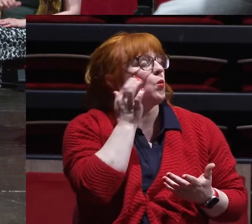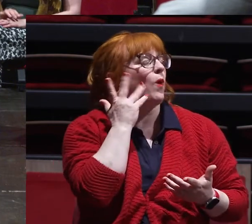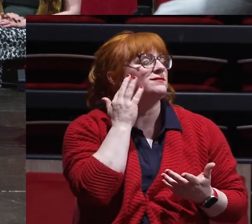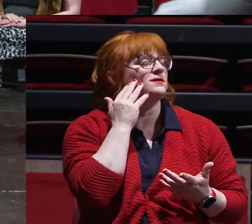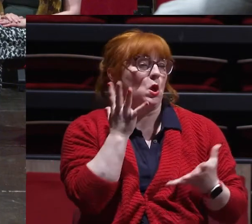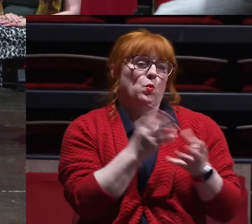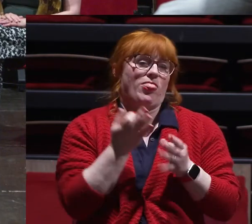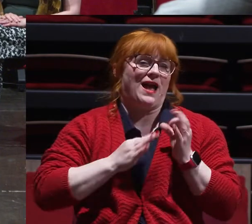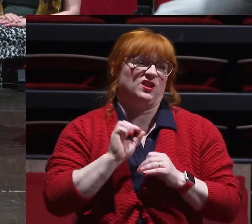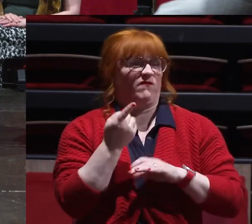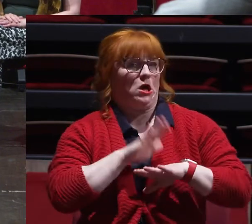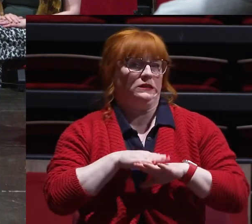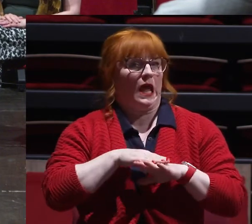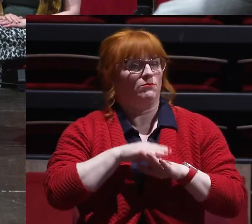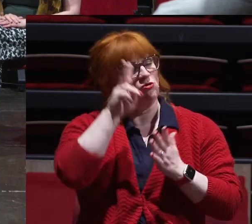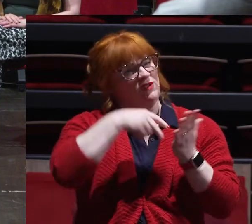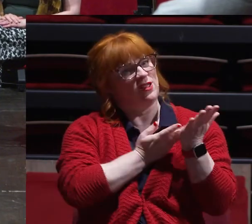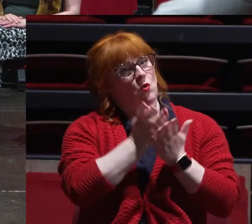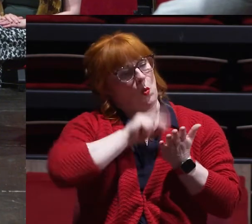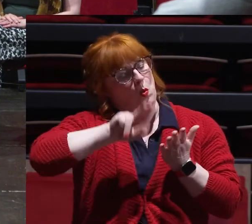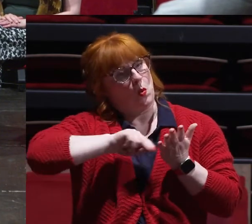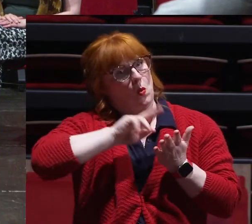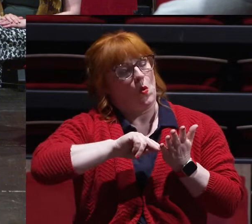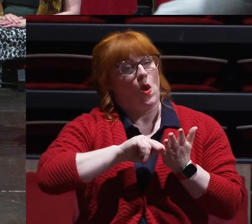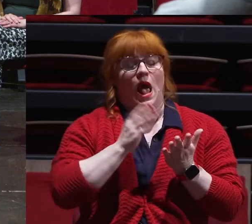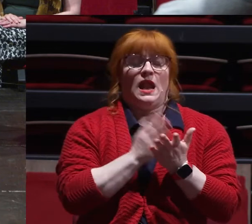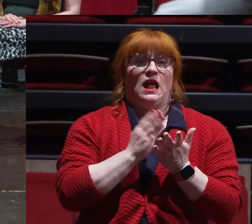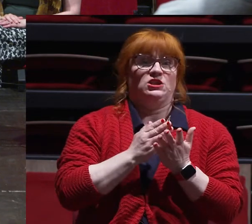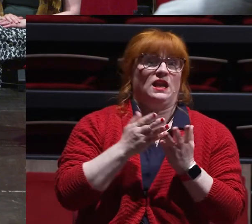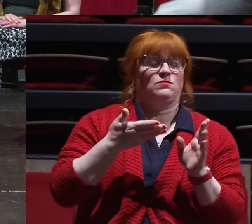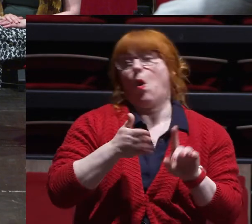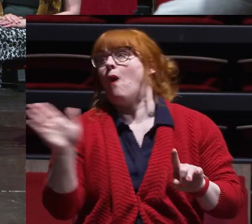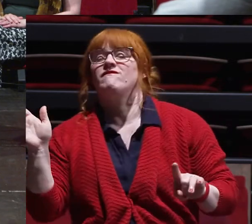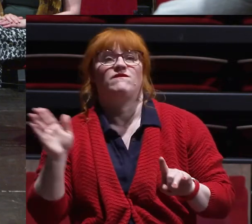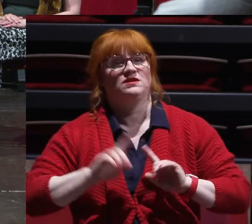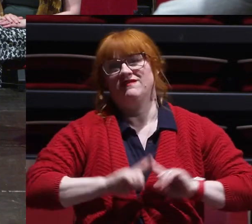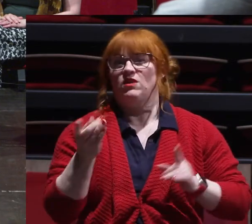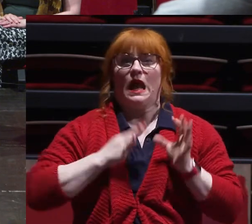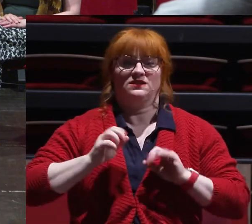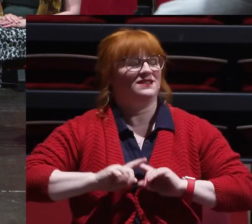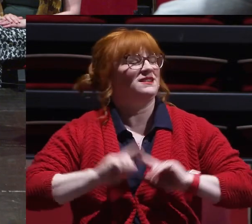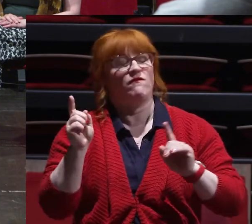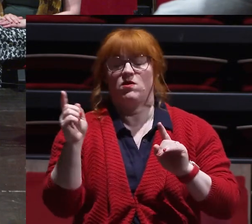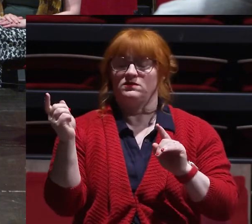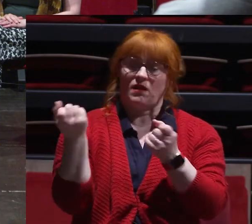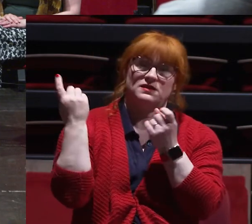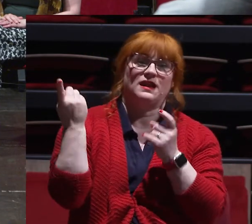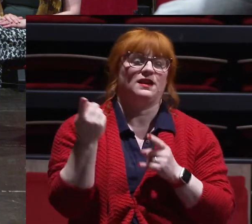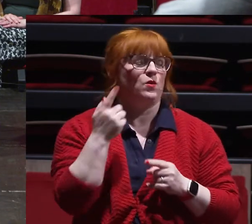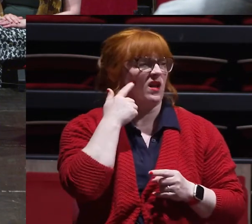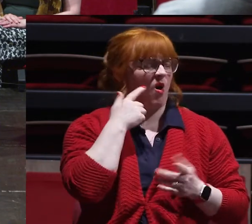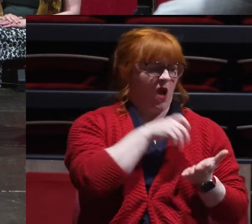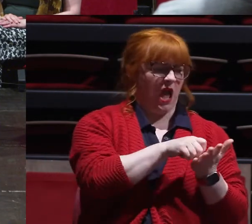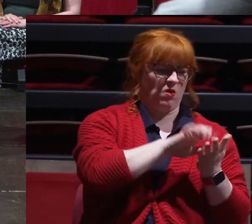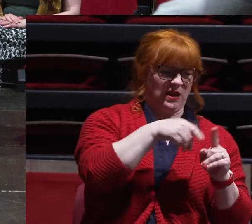give the play to actors in a read-through, and they sort of go totally the opposite, with completely